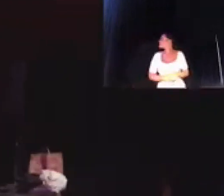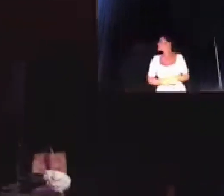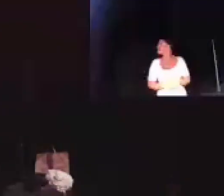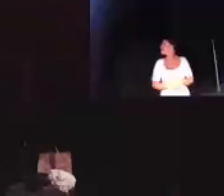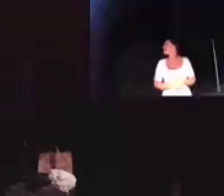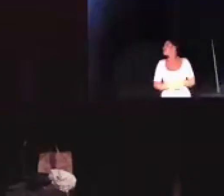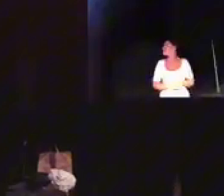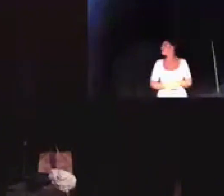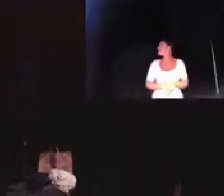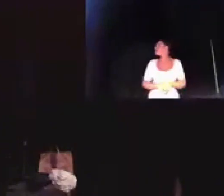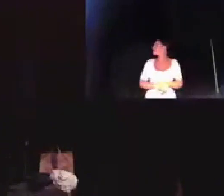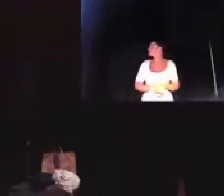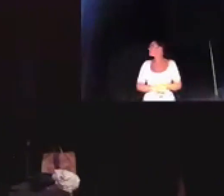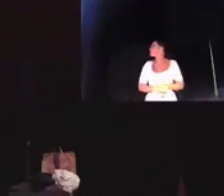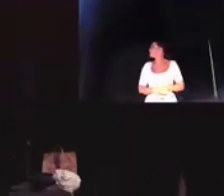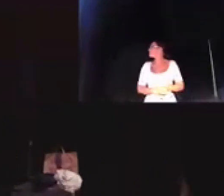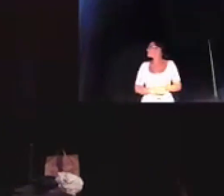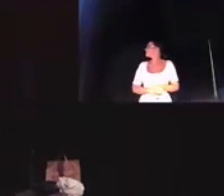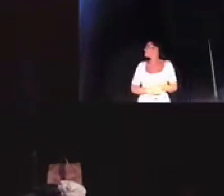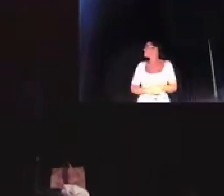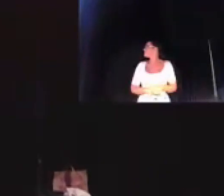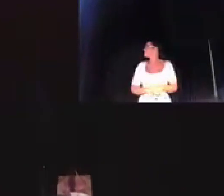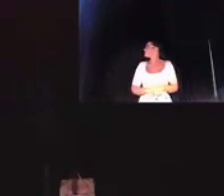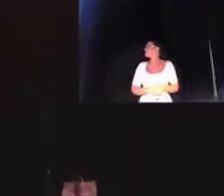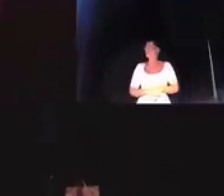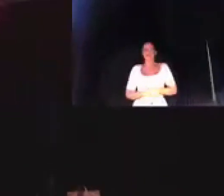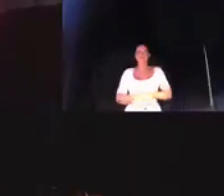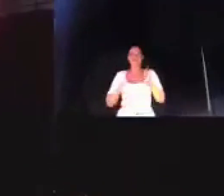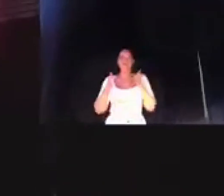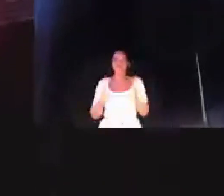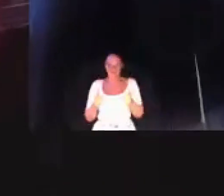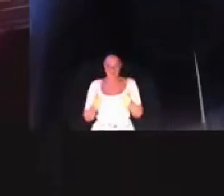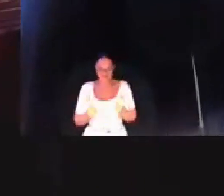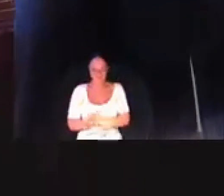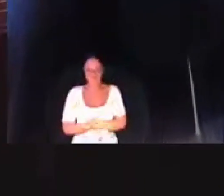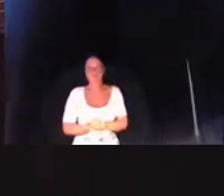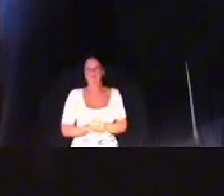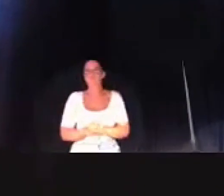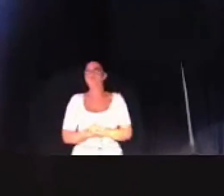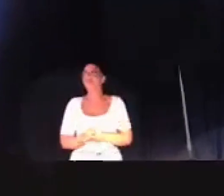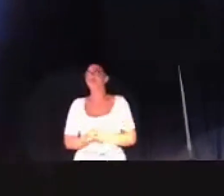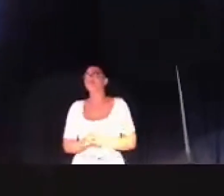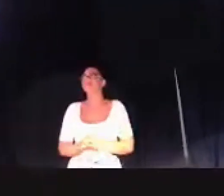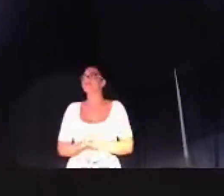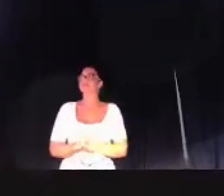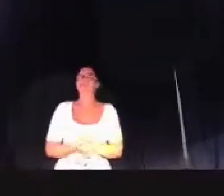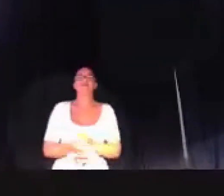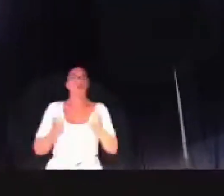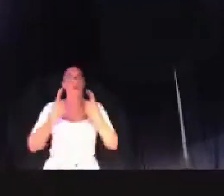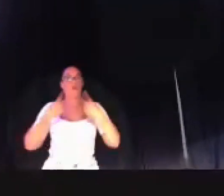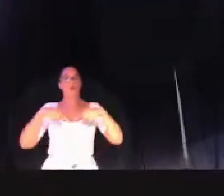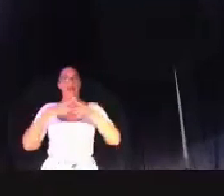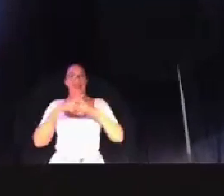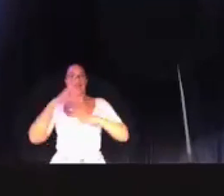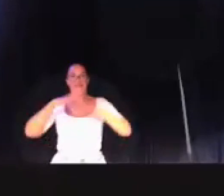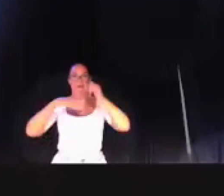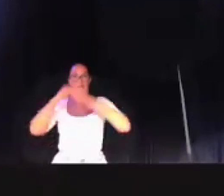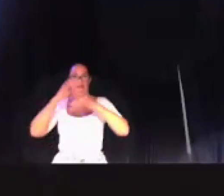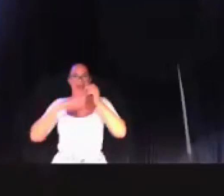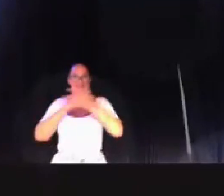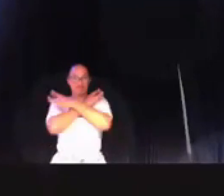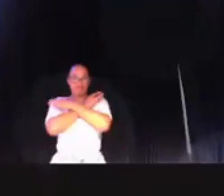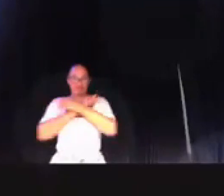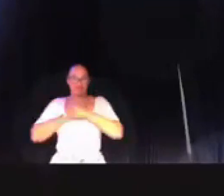Hello. So, yeah, this is a wearable instrument that we've built. initially the